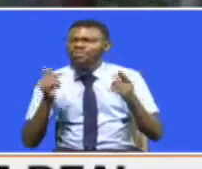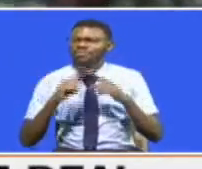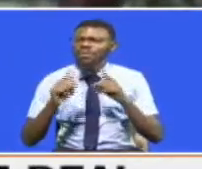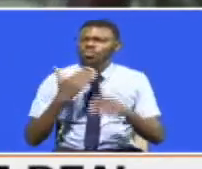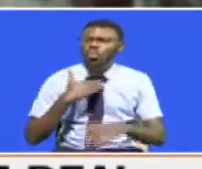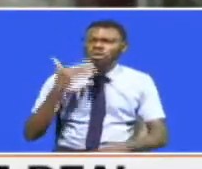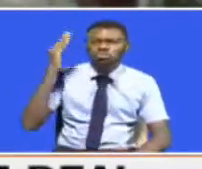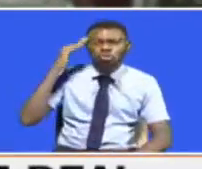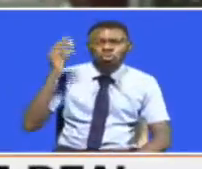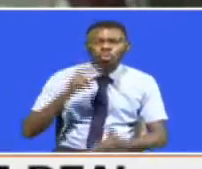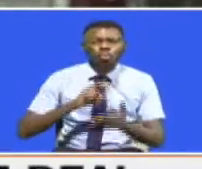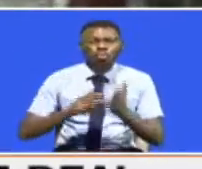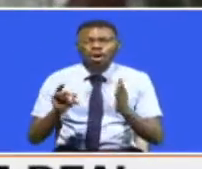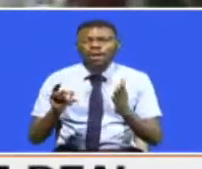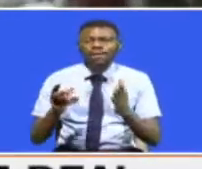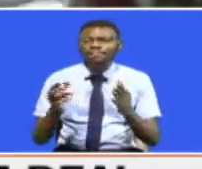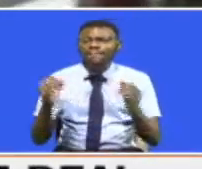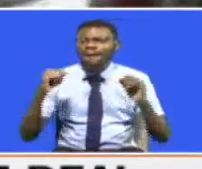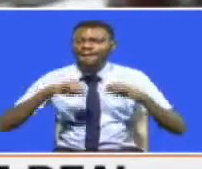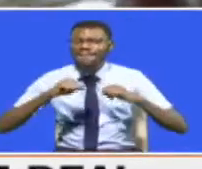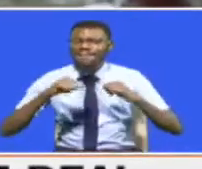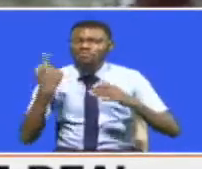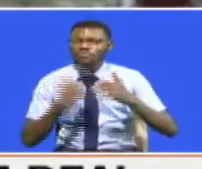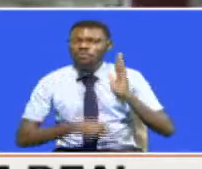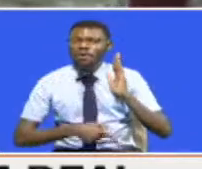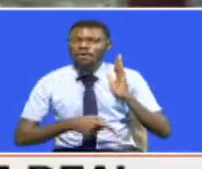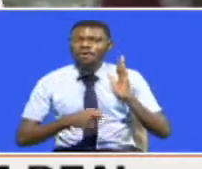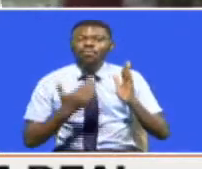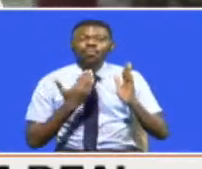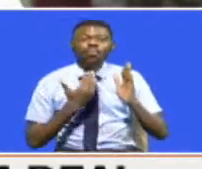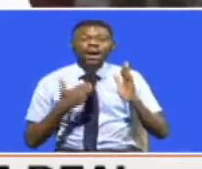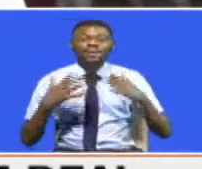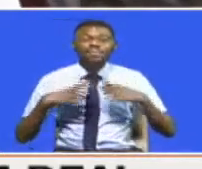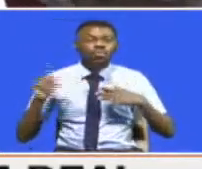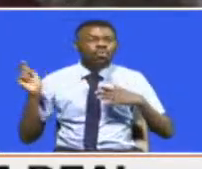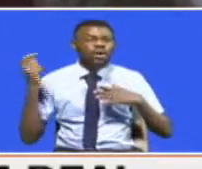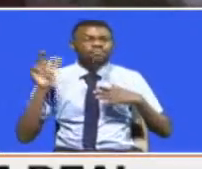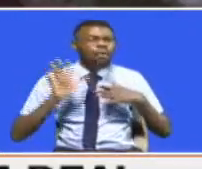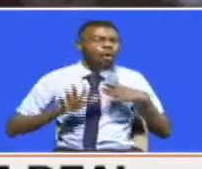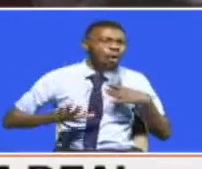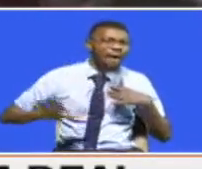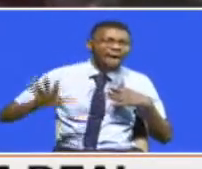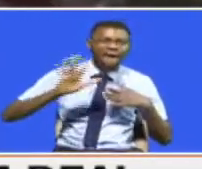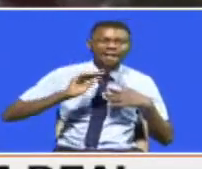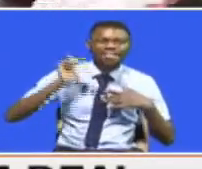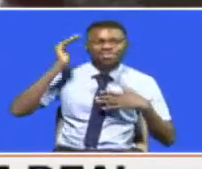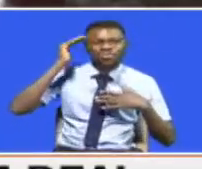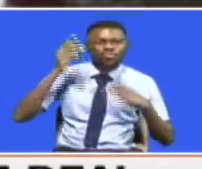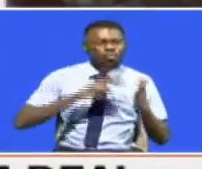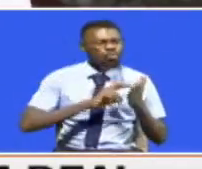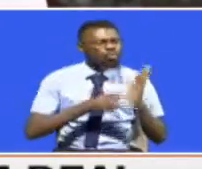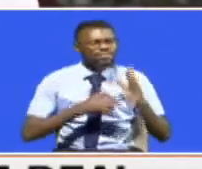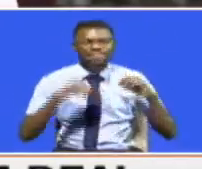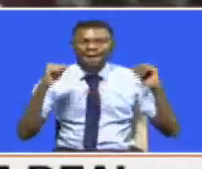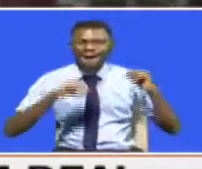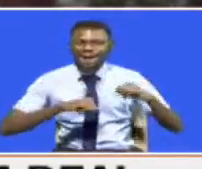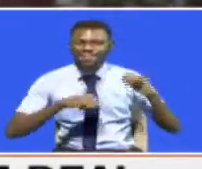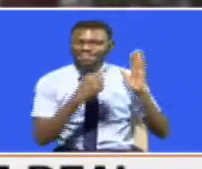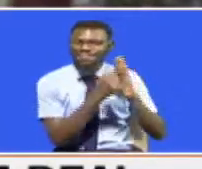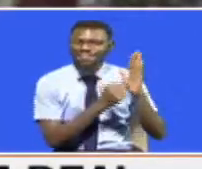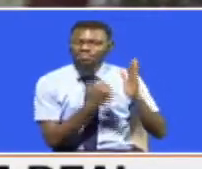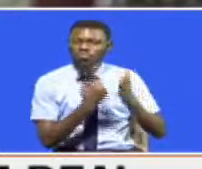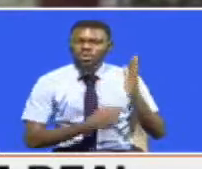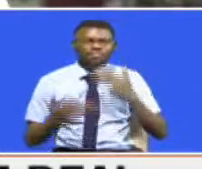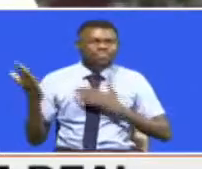kwa wazi. Si ati team zata peke yake zijue. Kenya nzima ijue hii contract inasemaje. Hapo awali tulikuwa na super